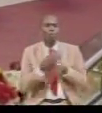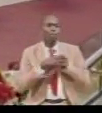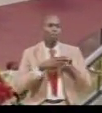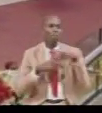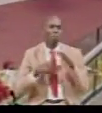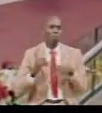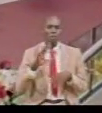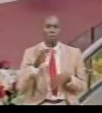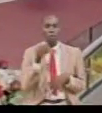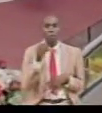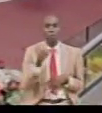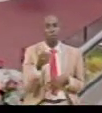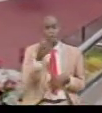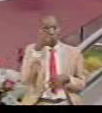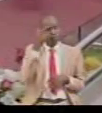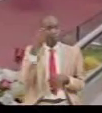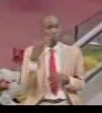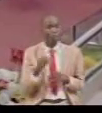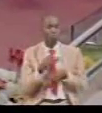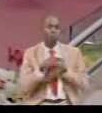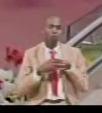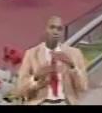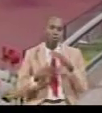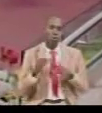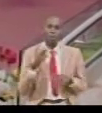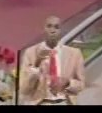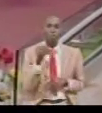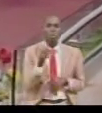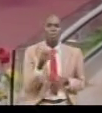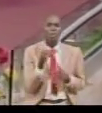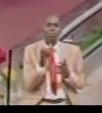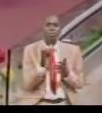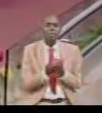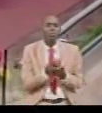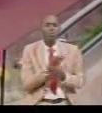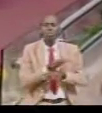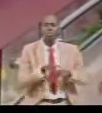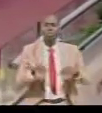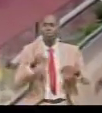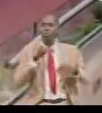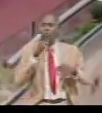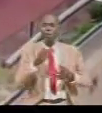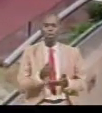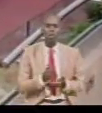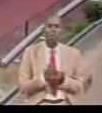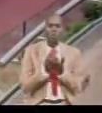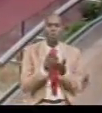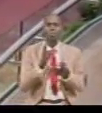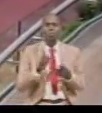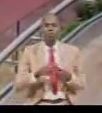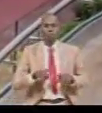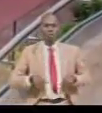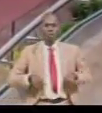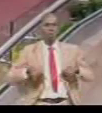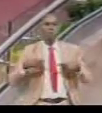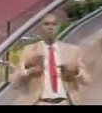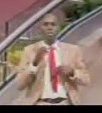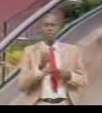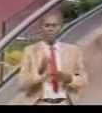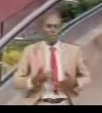that indulgence does not make you to live a life